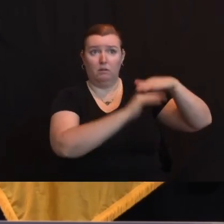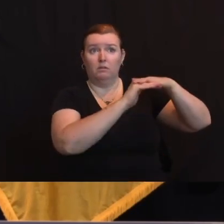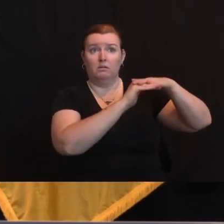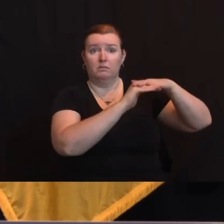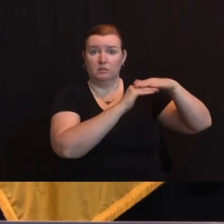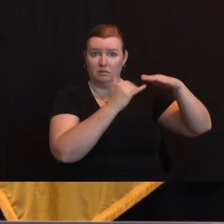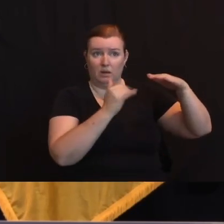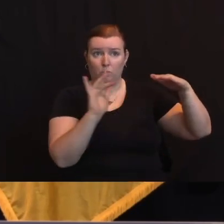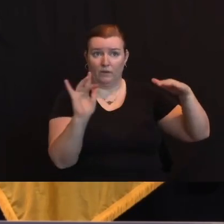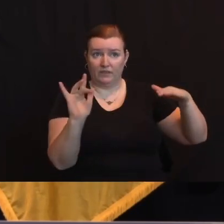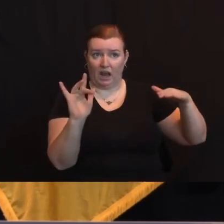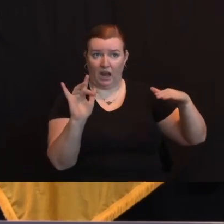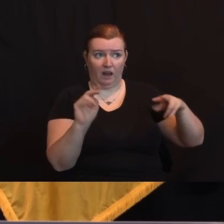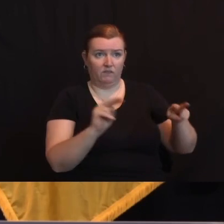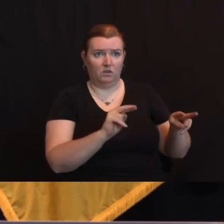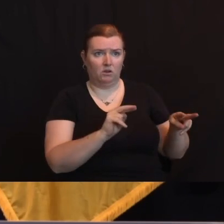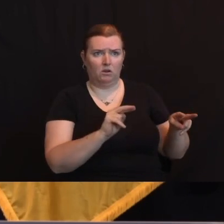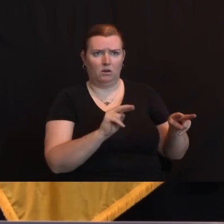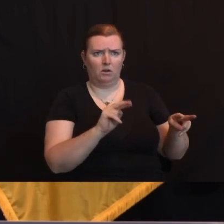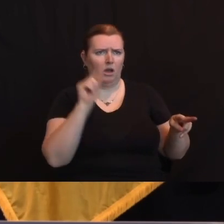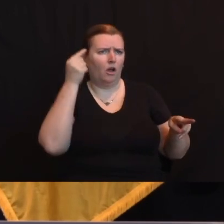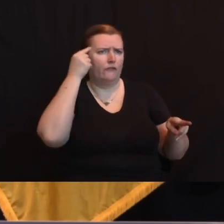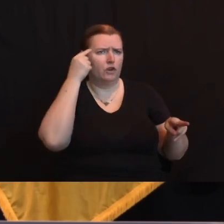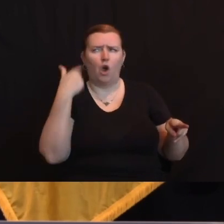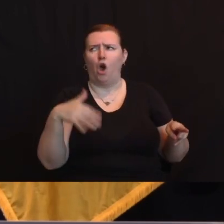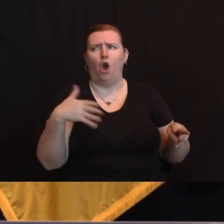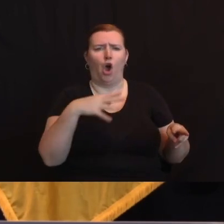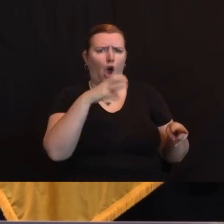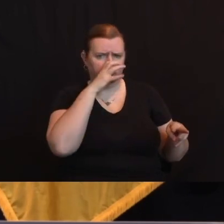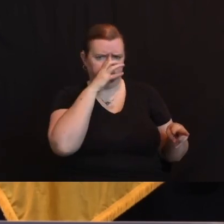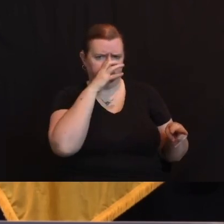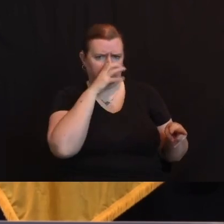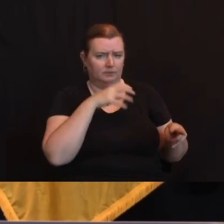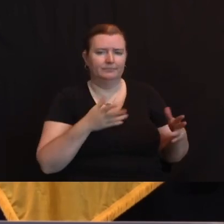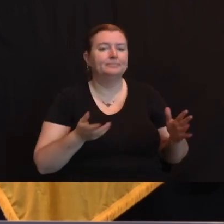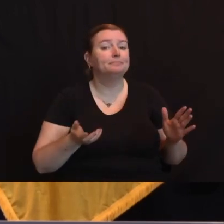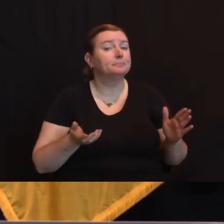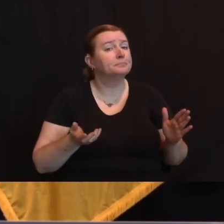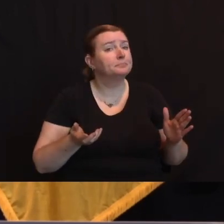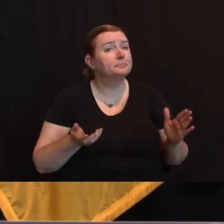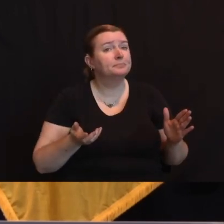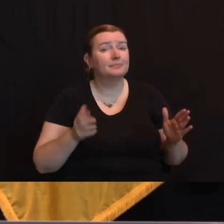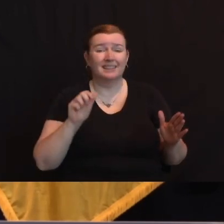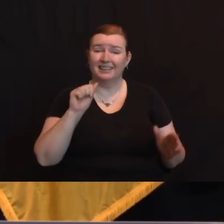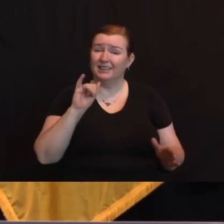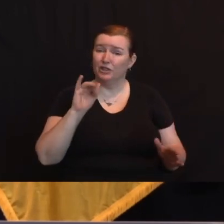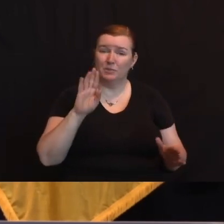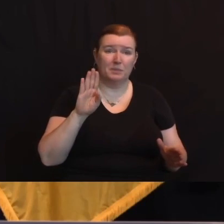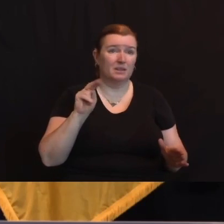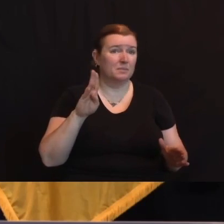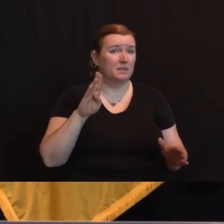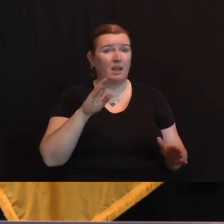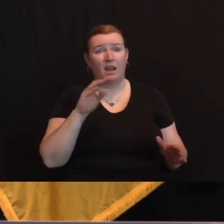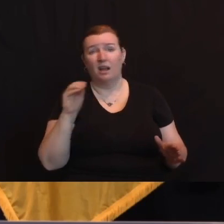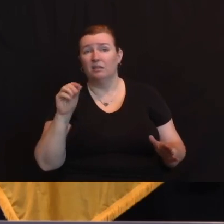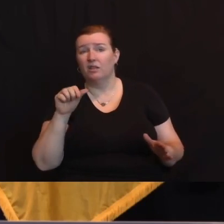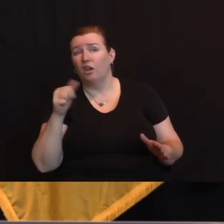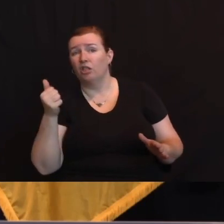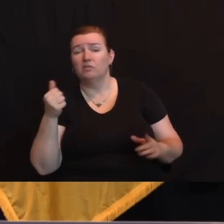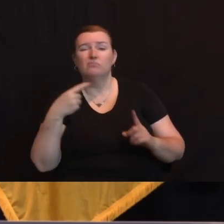a longer answer than you probably wanted. Short-term rentals, I haven't had a whole lot of interaction with the county level. I applaud